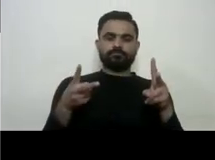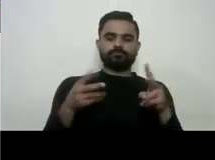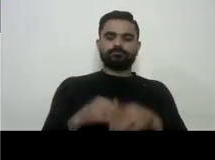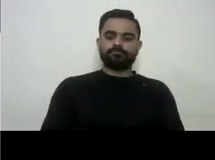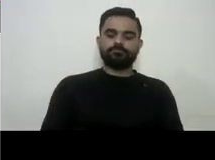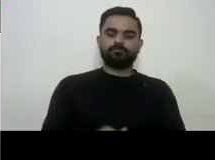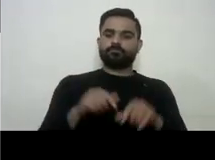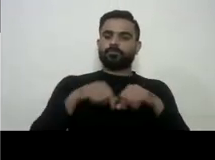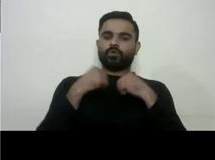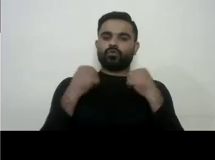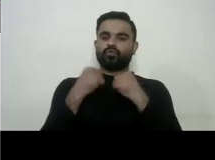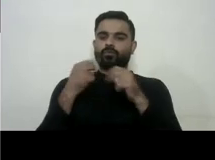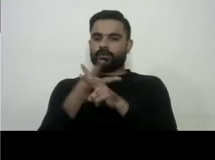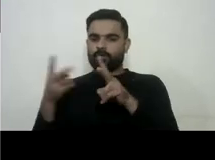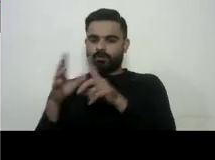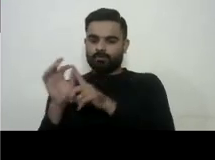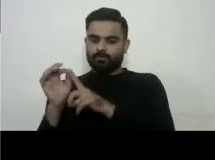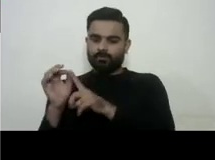Day-to-day activities and regular communication.